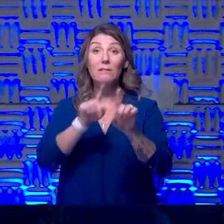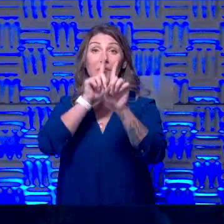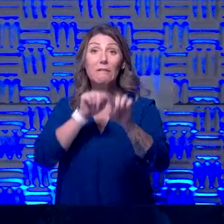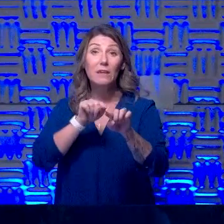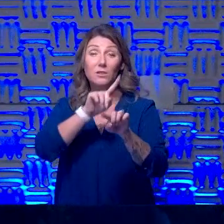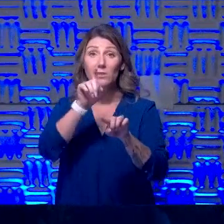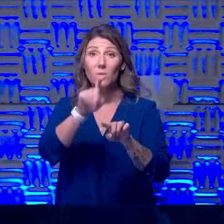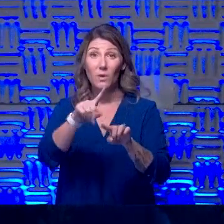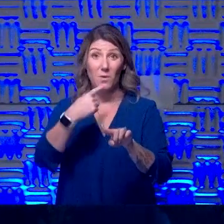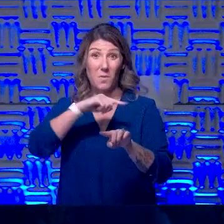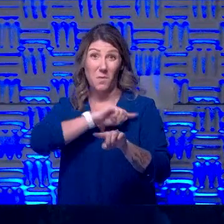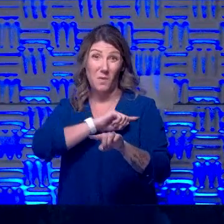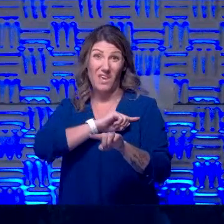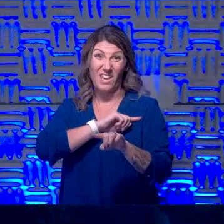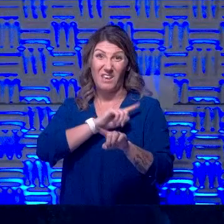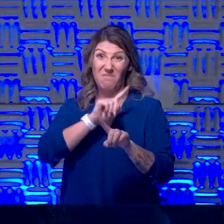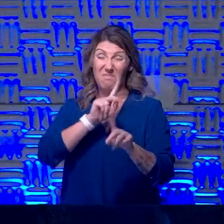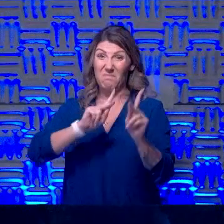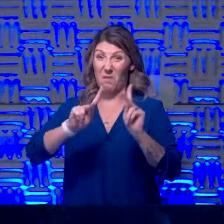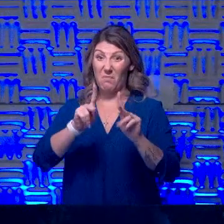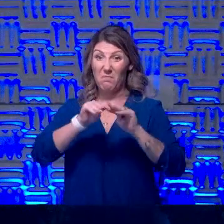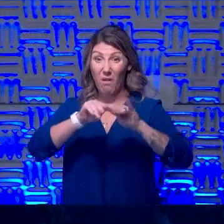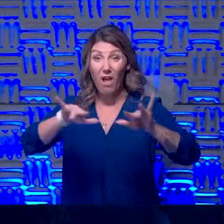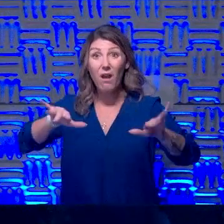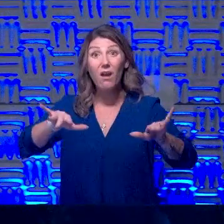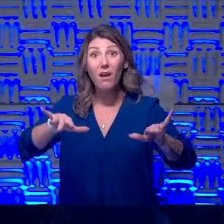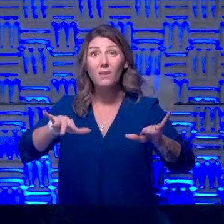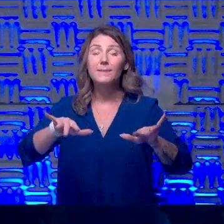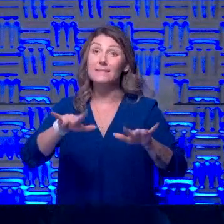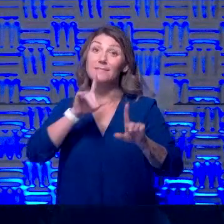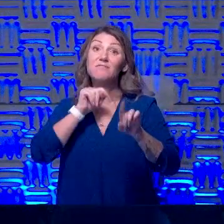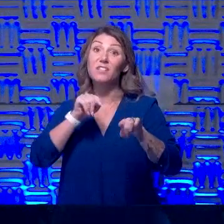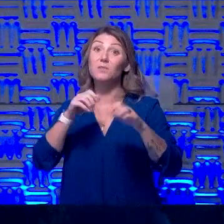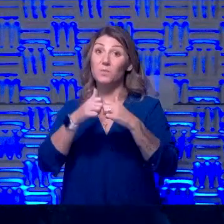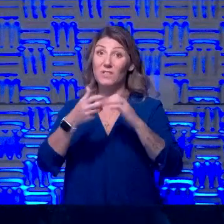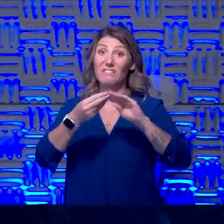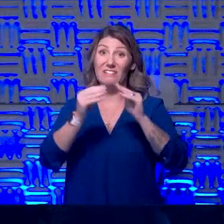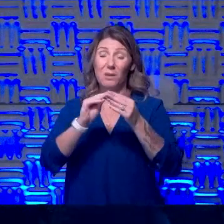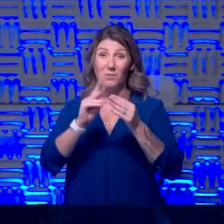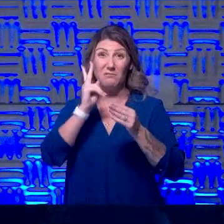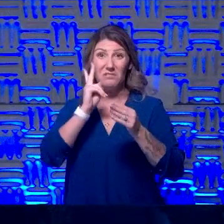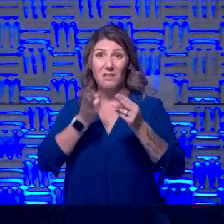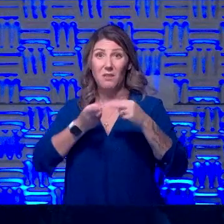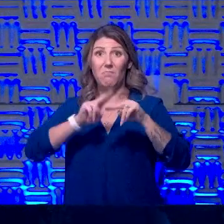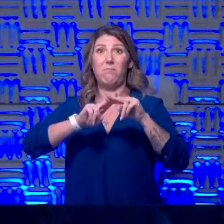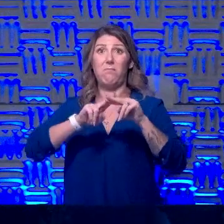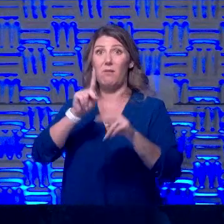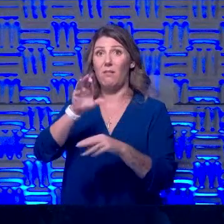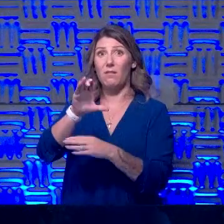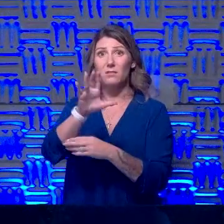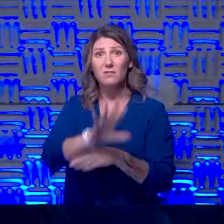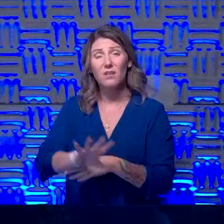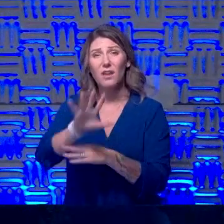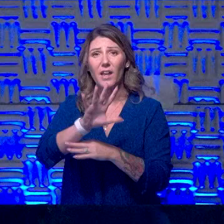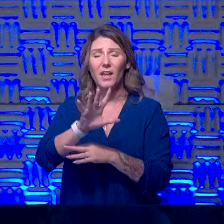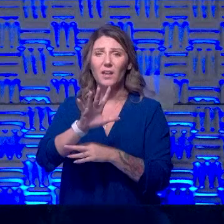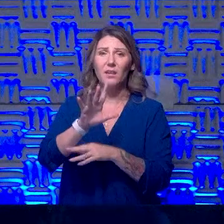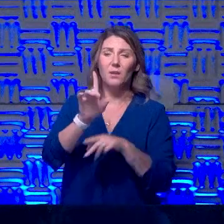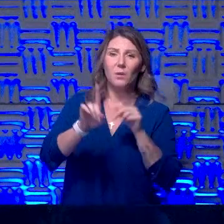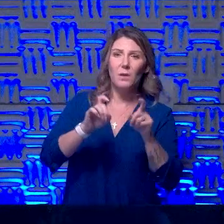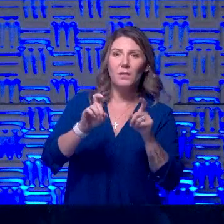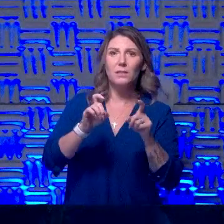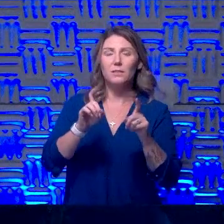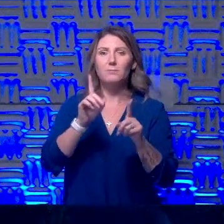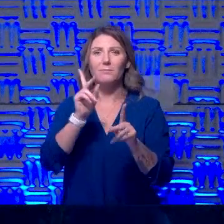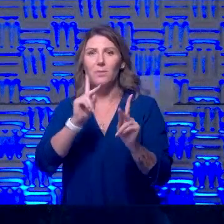question, are we a hotspot? Well, the answers are in the numbers, and it's because we've seen a lot more rise here in the Kansas City area. The question, people aren't singling